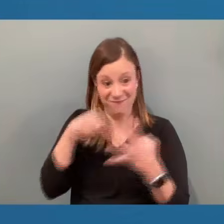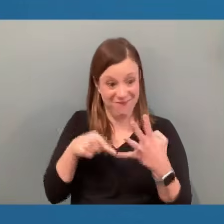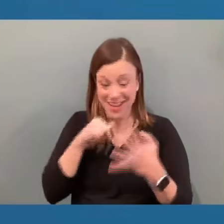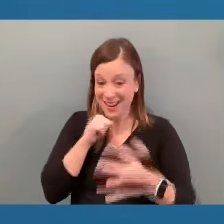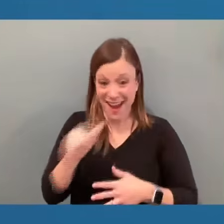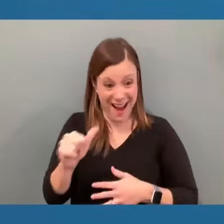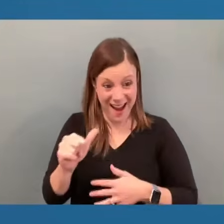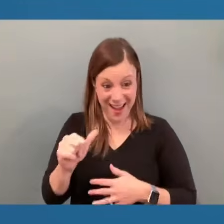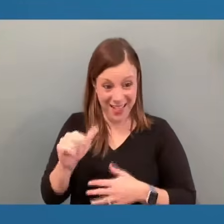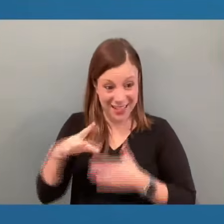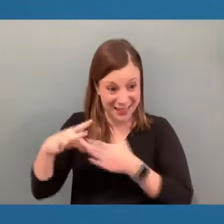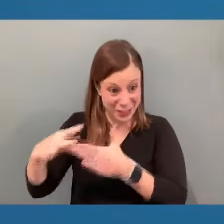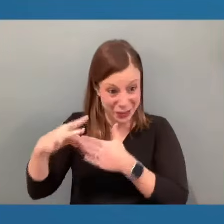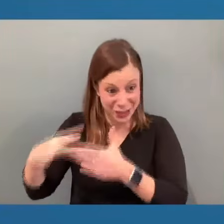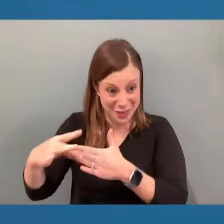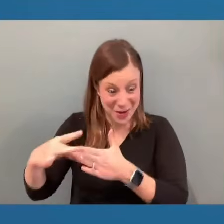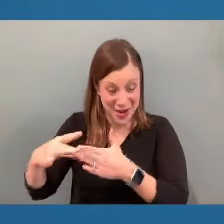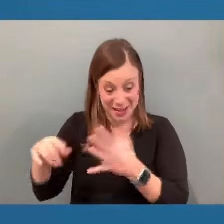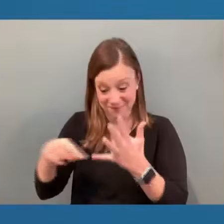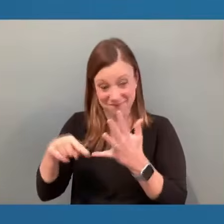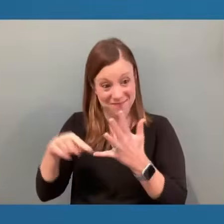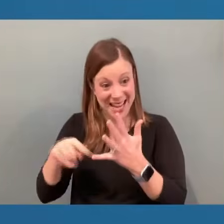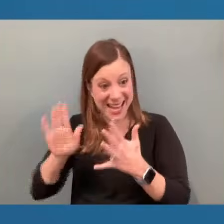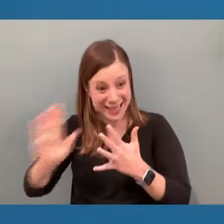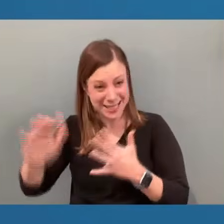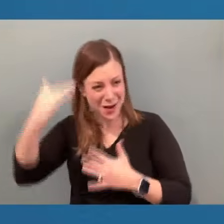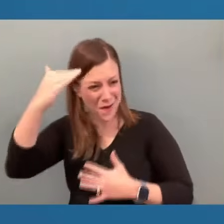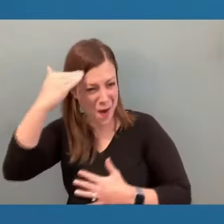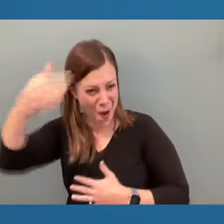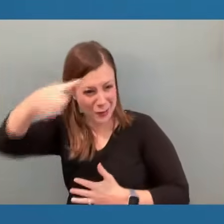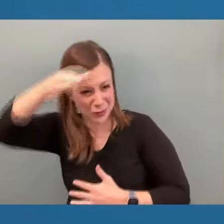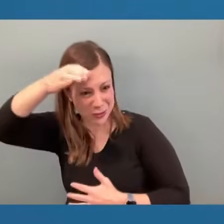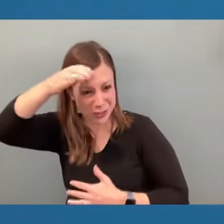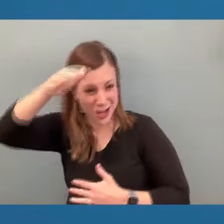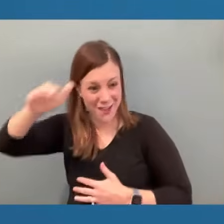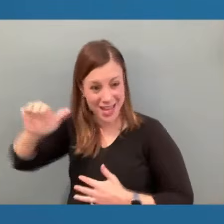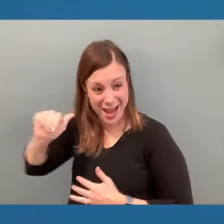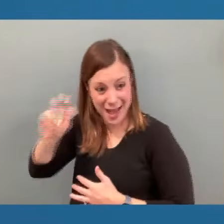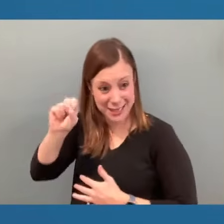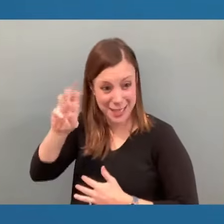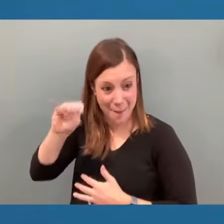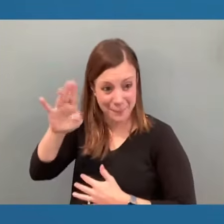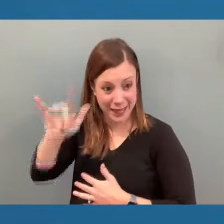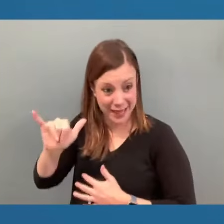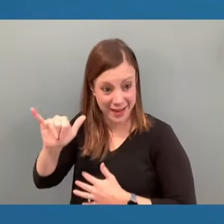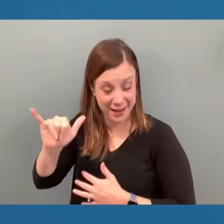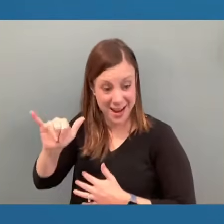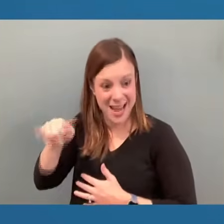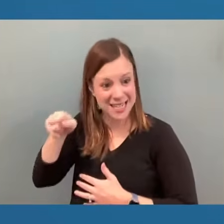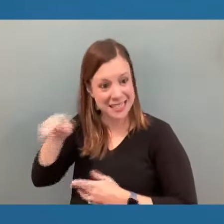and knowledge of the Assembly and incessant calls to members to lock